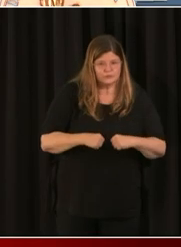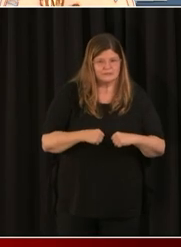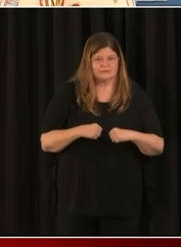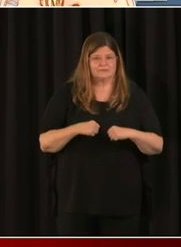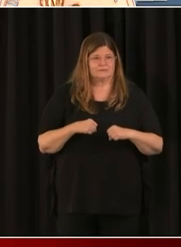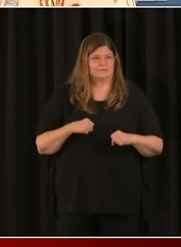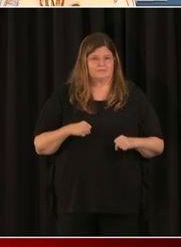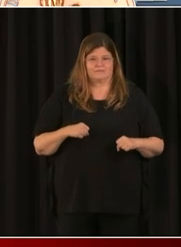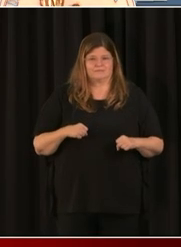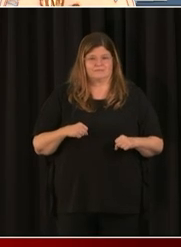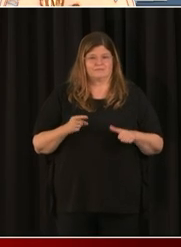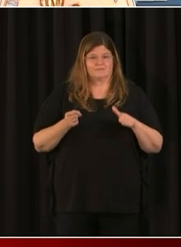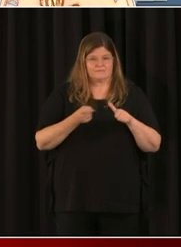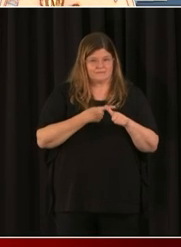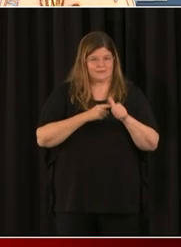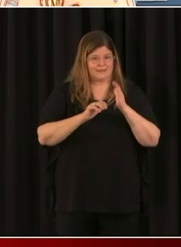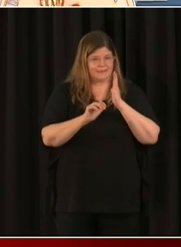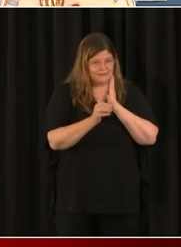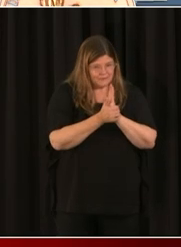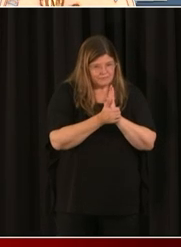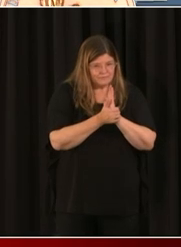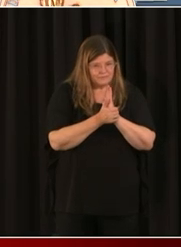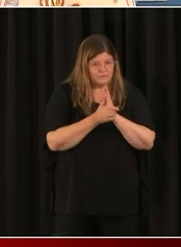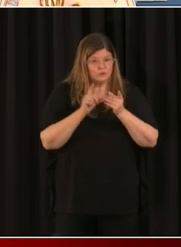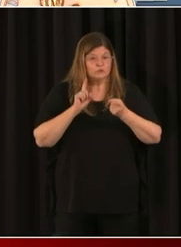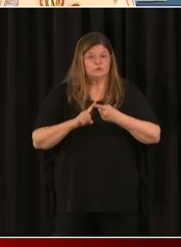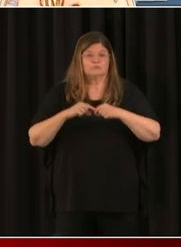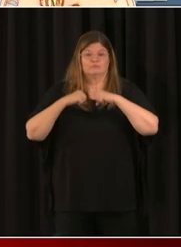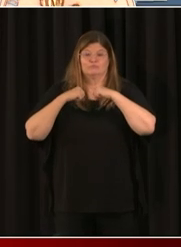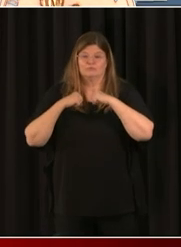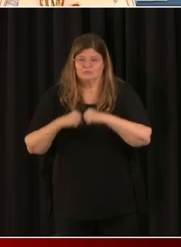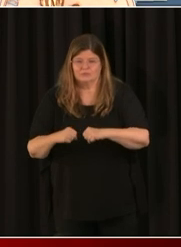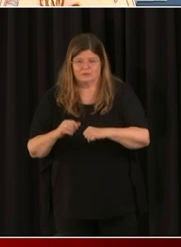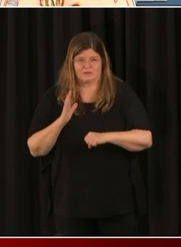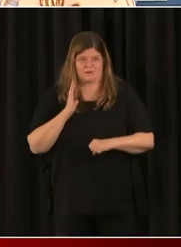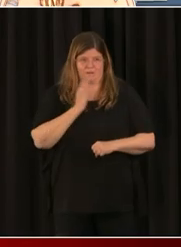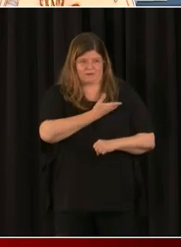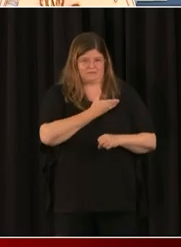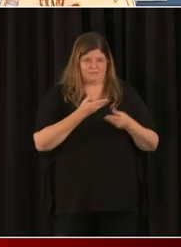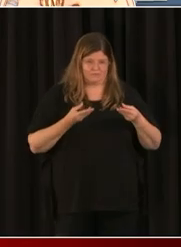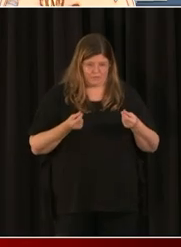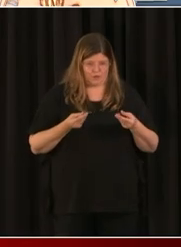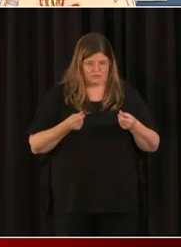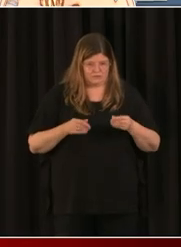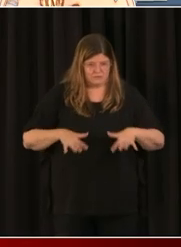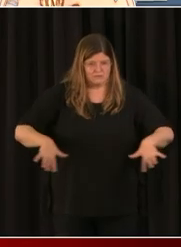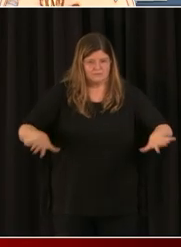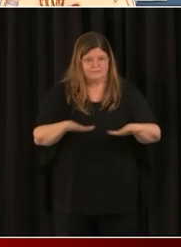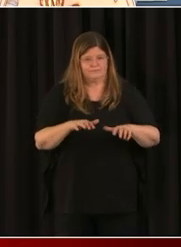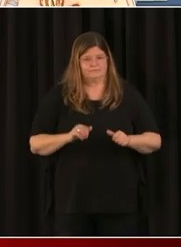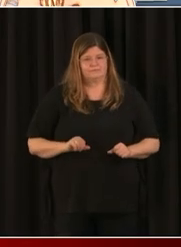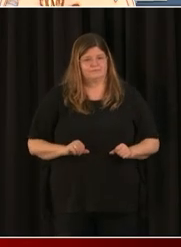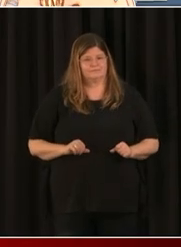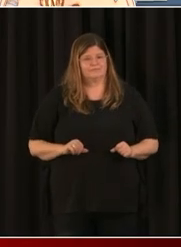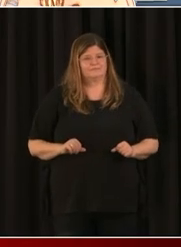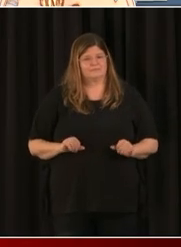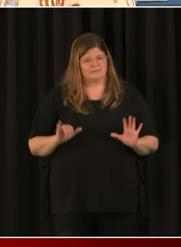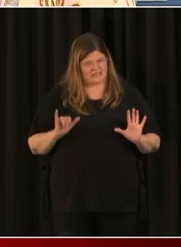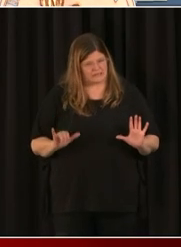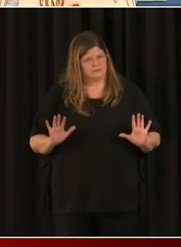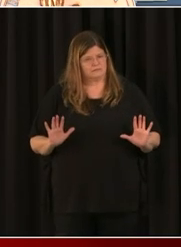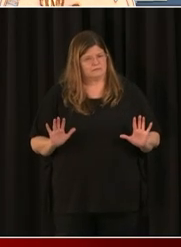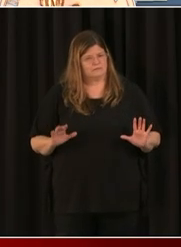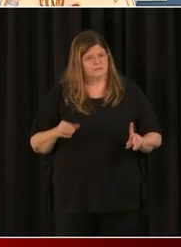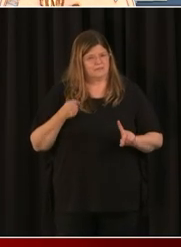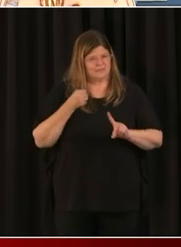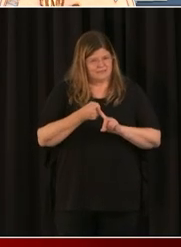protect the First Amendment, but also to protect people and property. Okay, so that's it